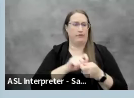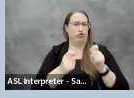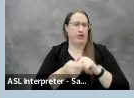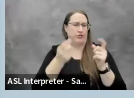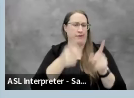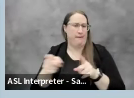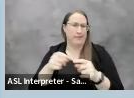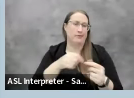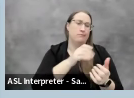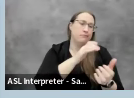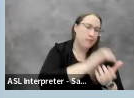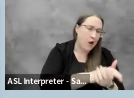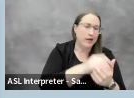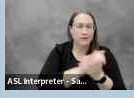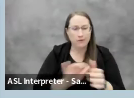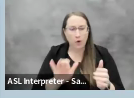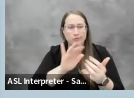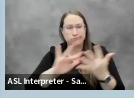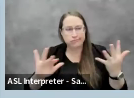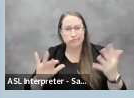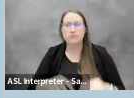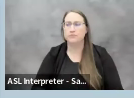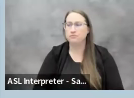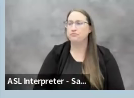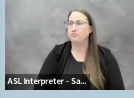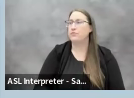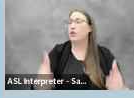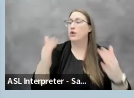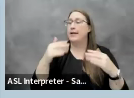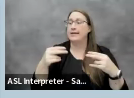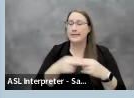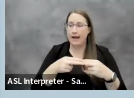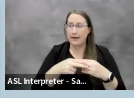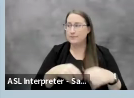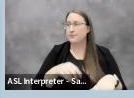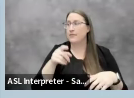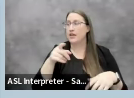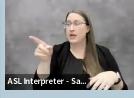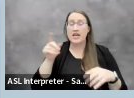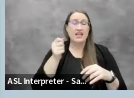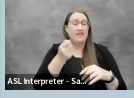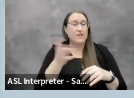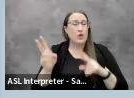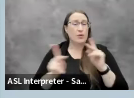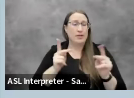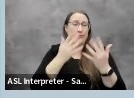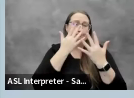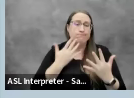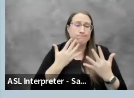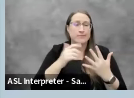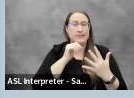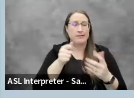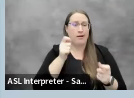life. Next slide, please. These are just a couple of people who regrettably did not revisit